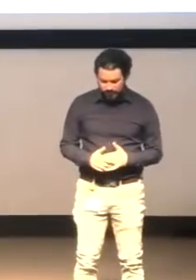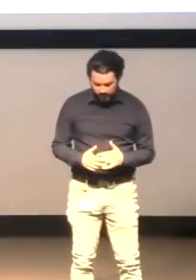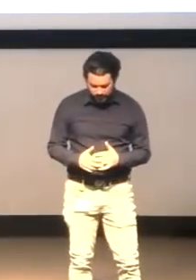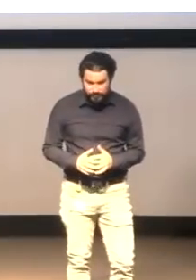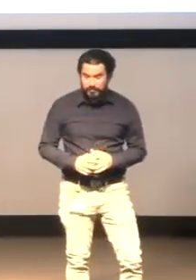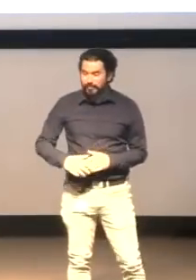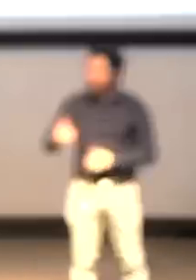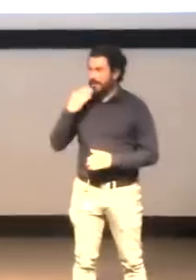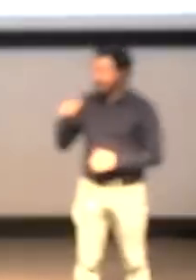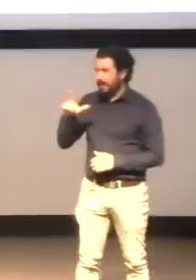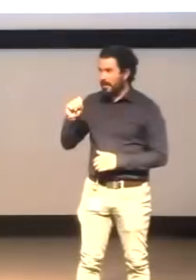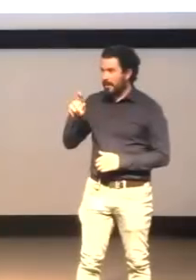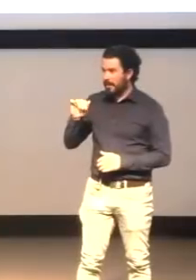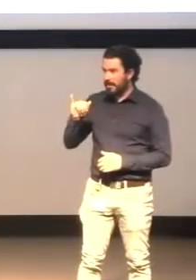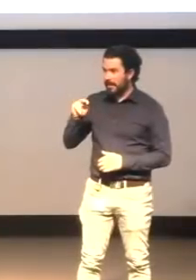Thank you, Lorraine.